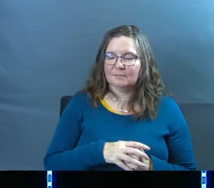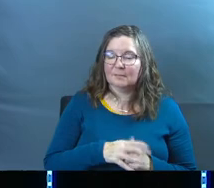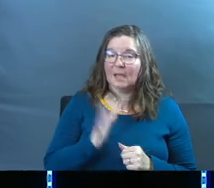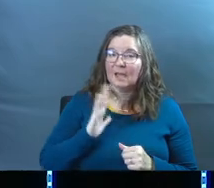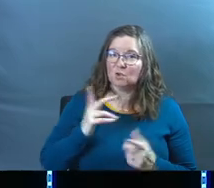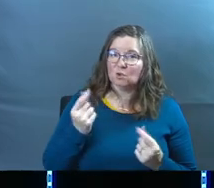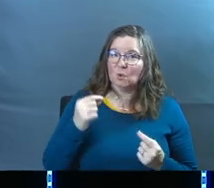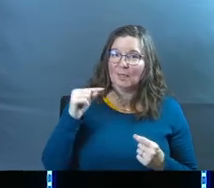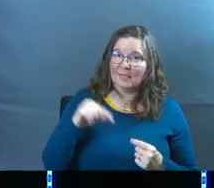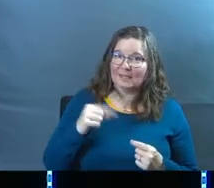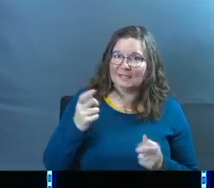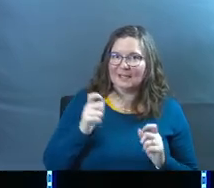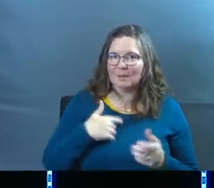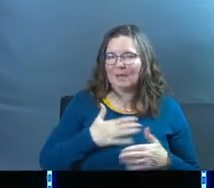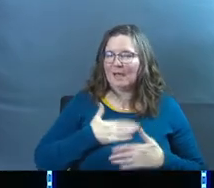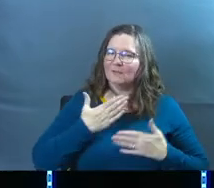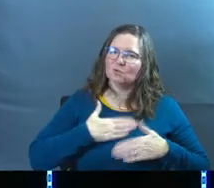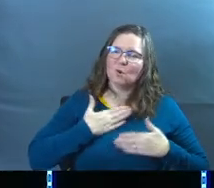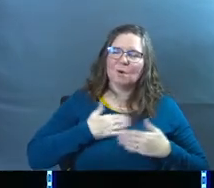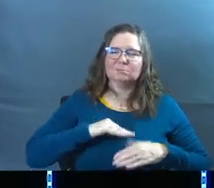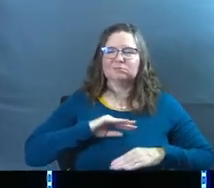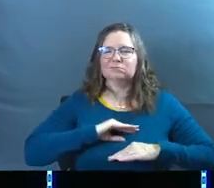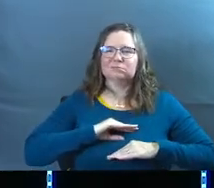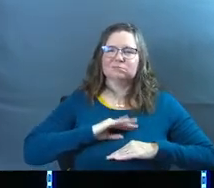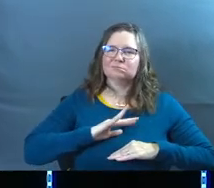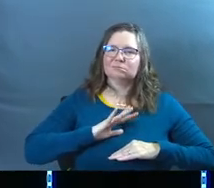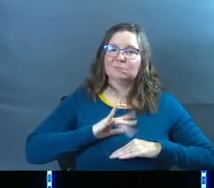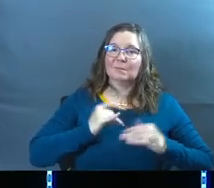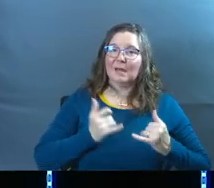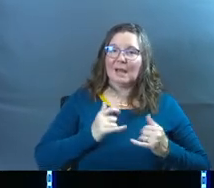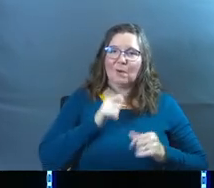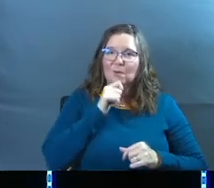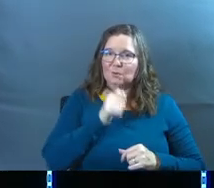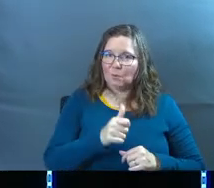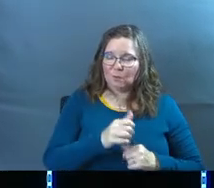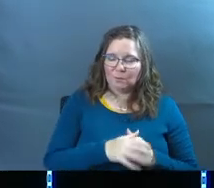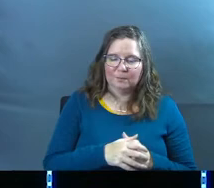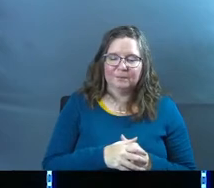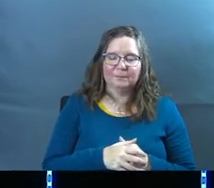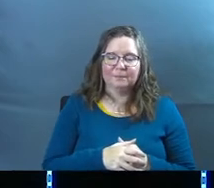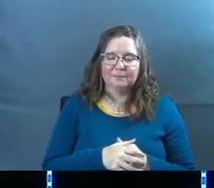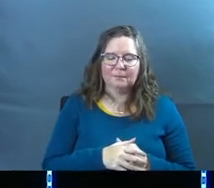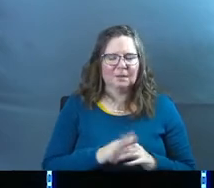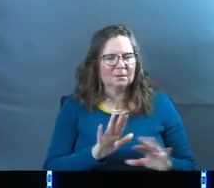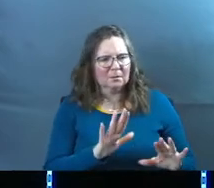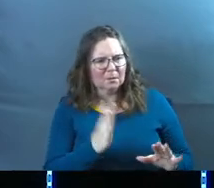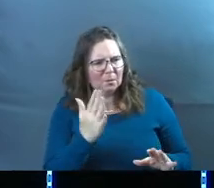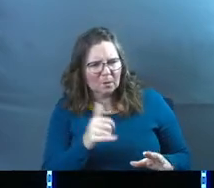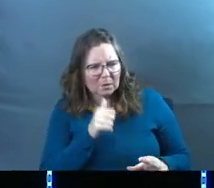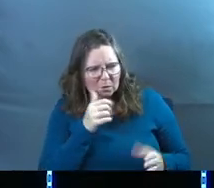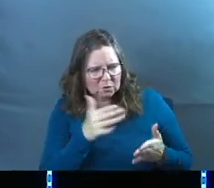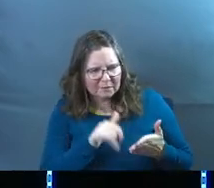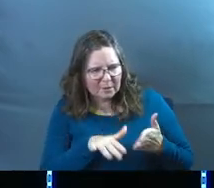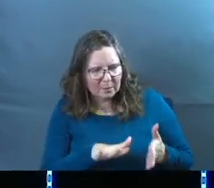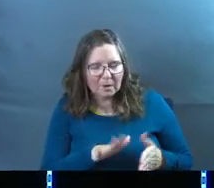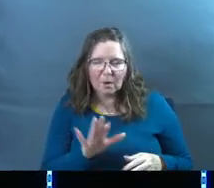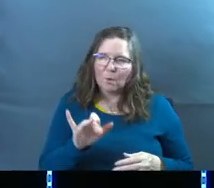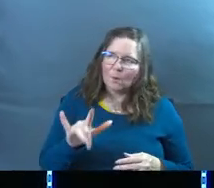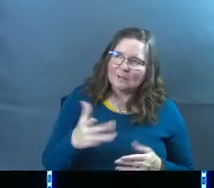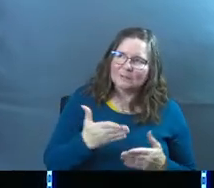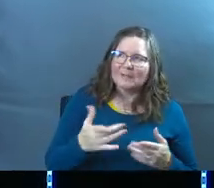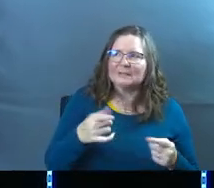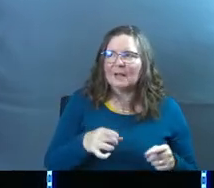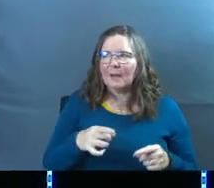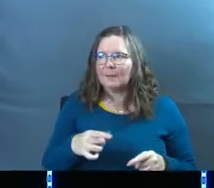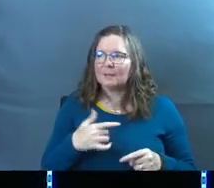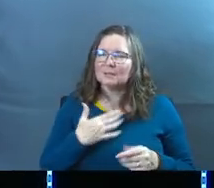I used to do this, and it gave me a lot of joy, but now I don't, and wait a second, why don't you serve now? Well, you know, some